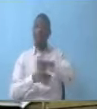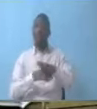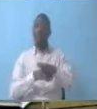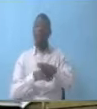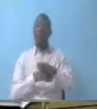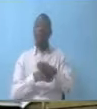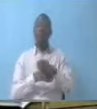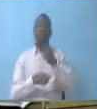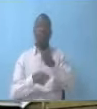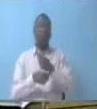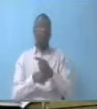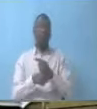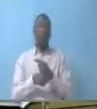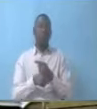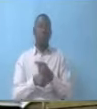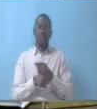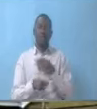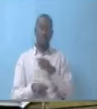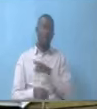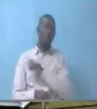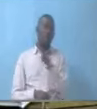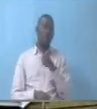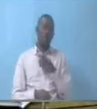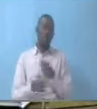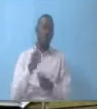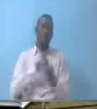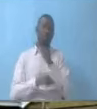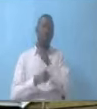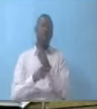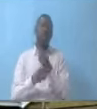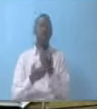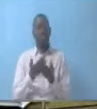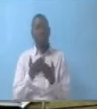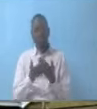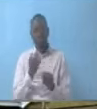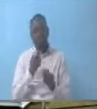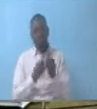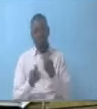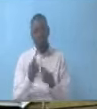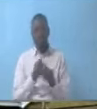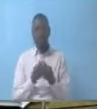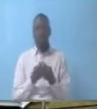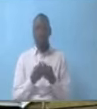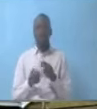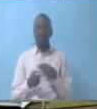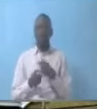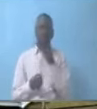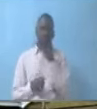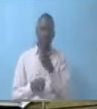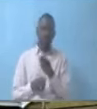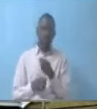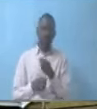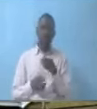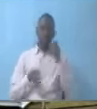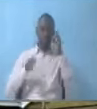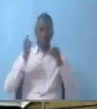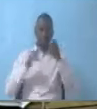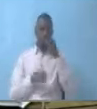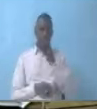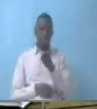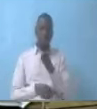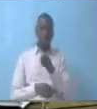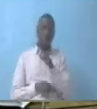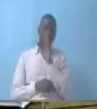went on appeal. Ñu d'appel nak li. I remember, and the judge asked me, I said, the conviction under which this man was